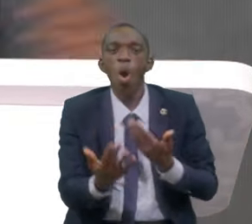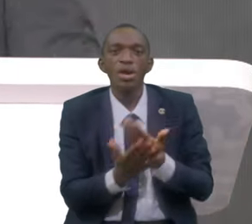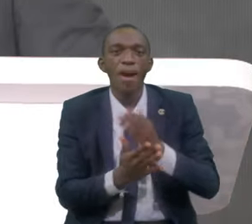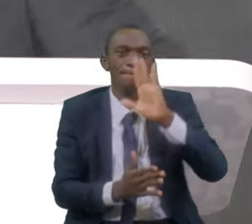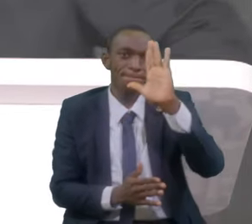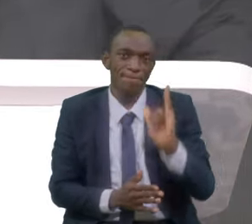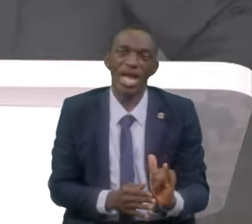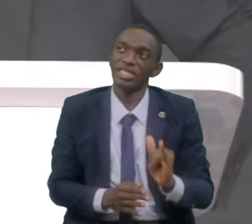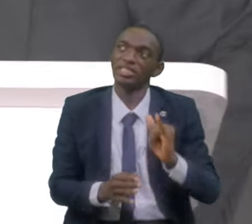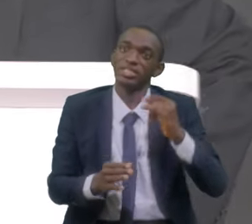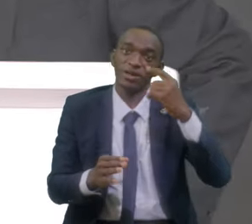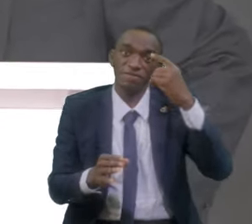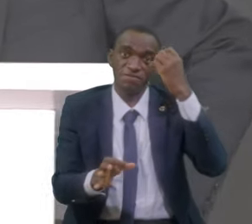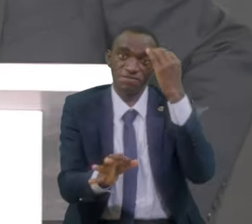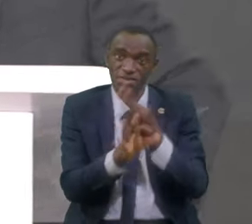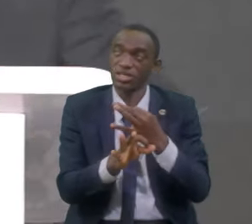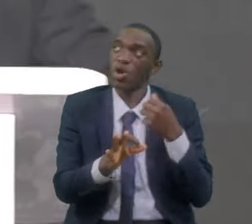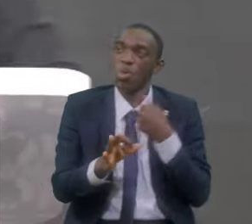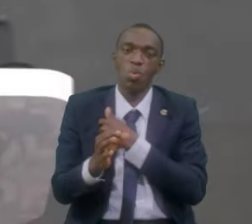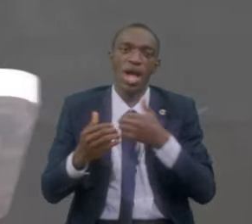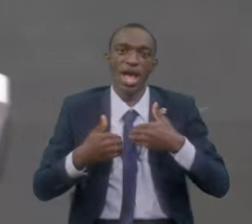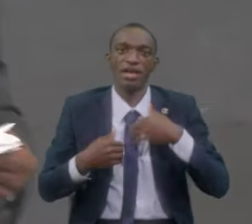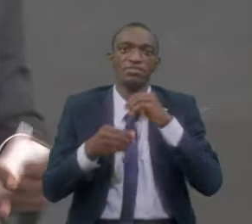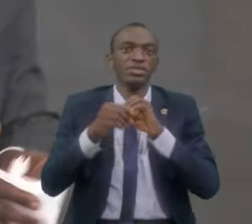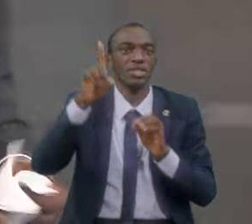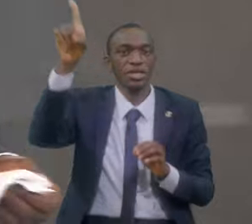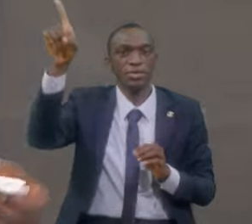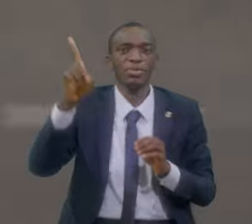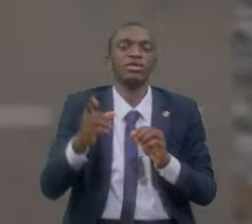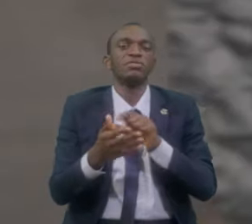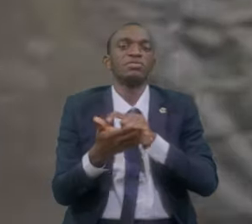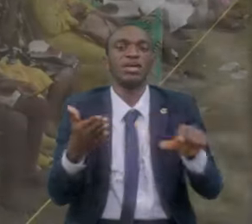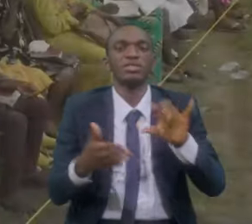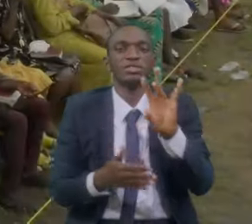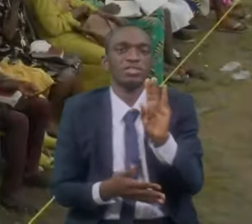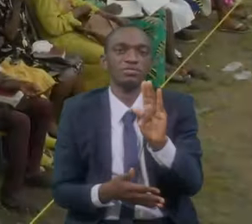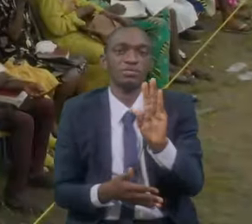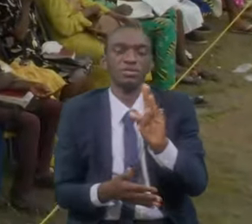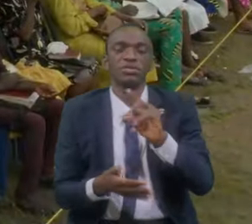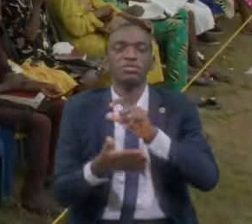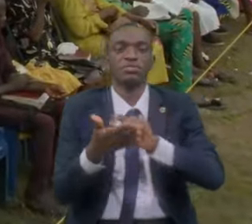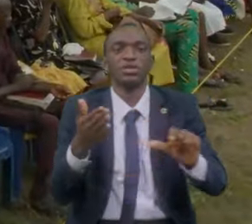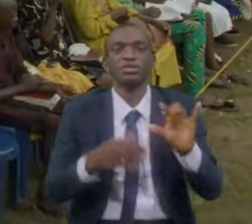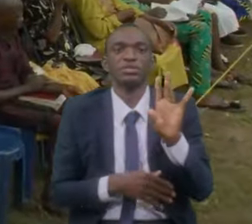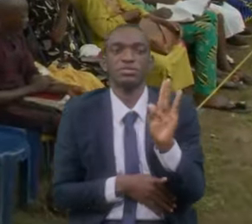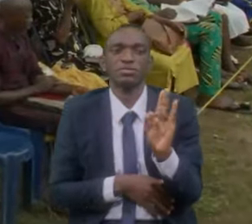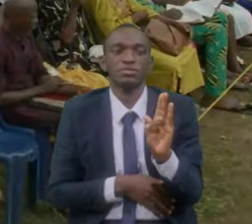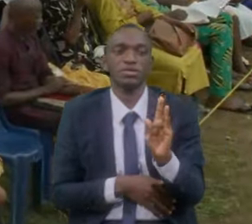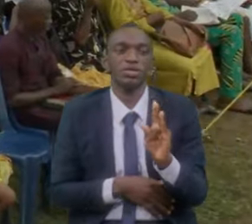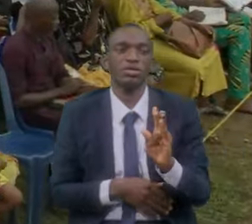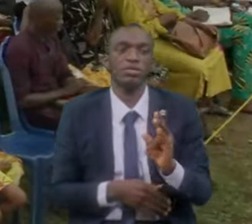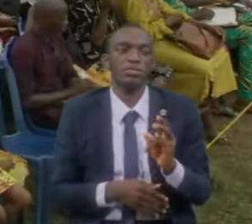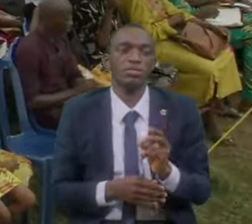we have in him. Look at verse 17 there. In verse 17, Romans